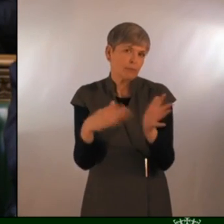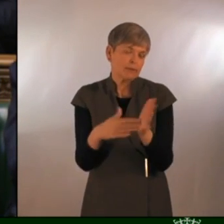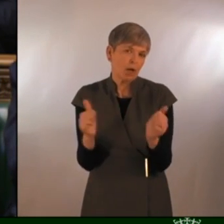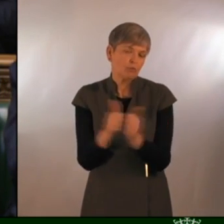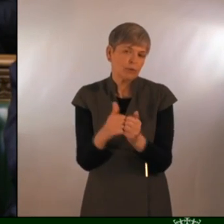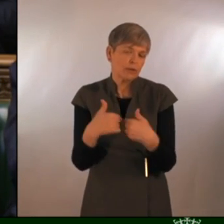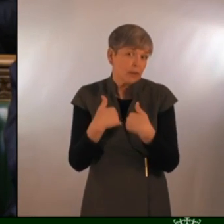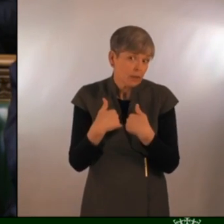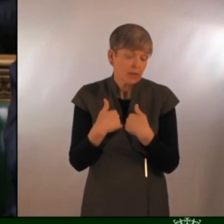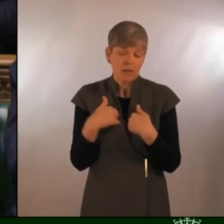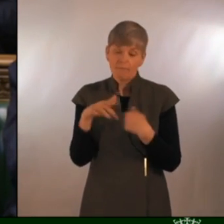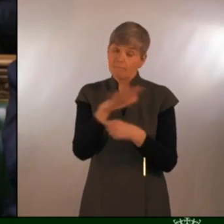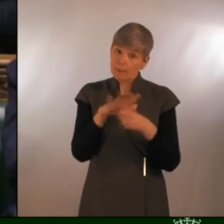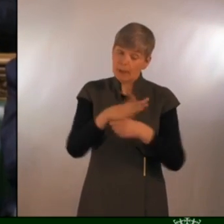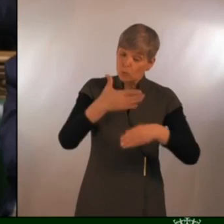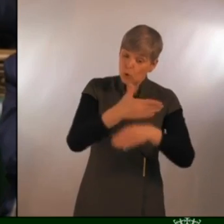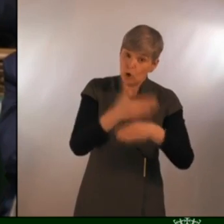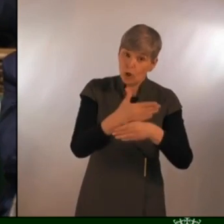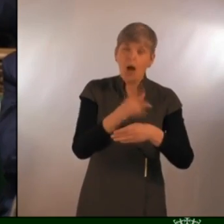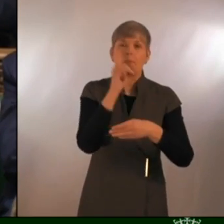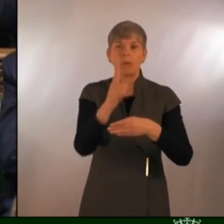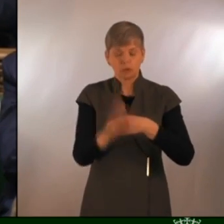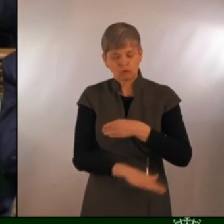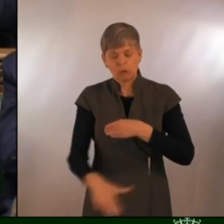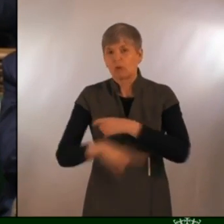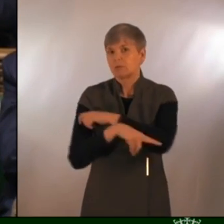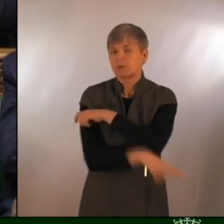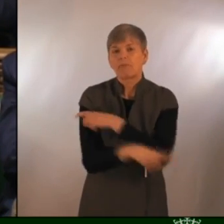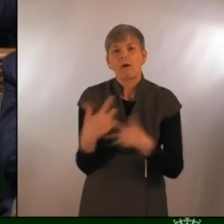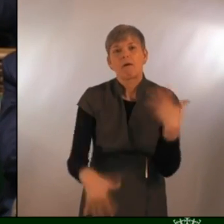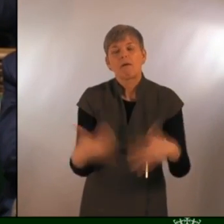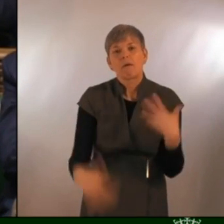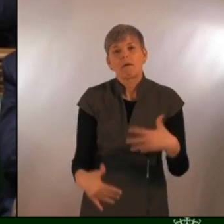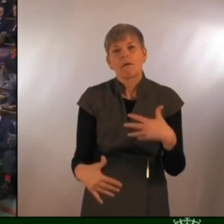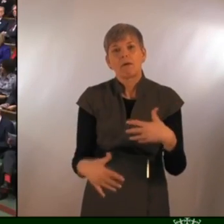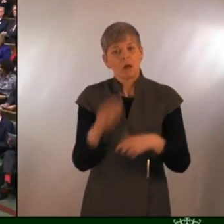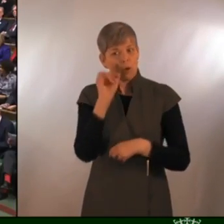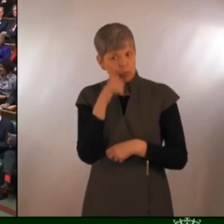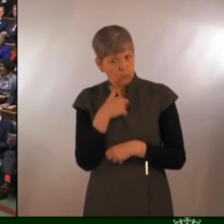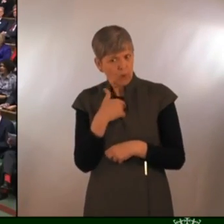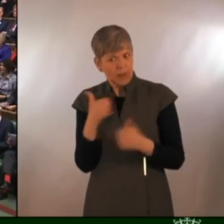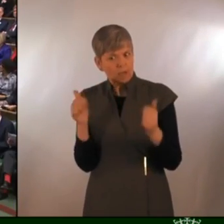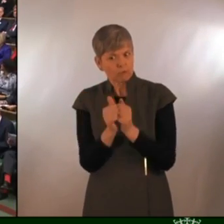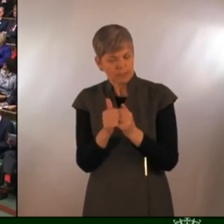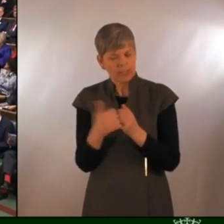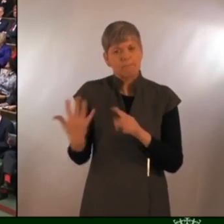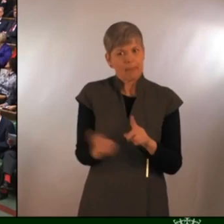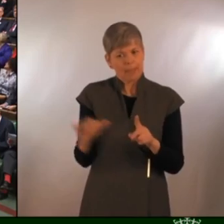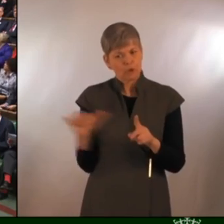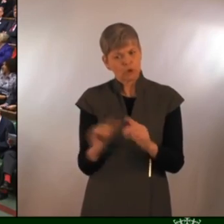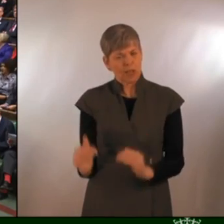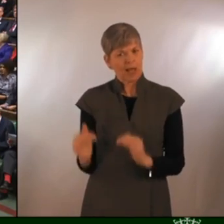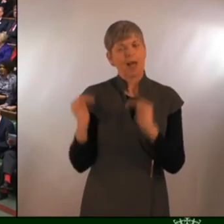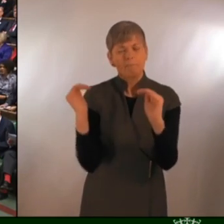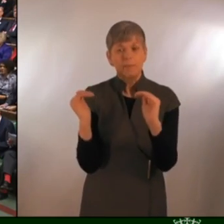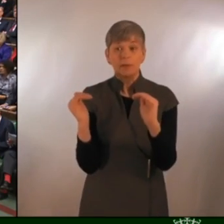are in work but children are growing up in poverty? And will he commit to ending poverty pay? Prime Minister. Well, Mr. Speaker,